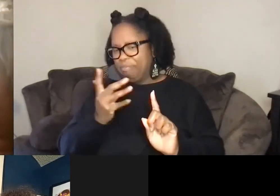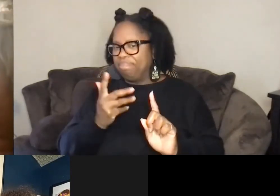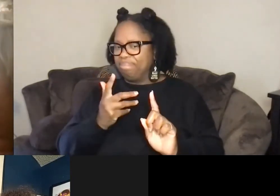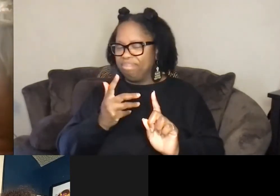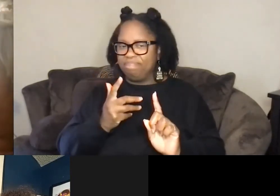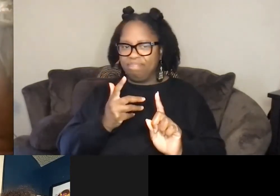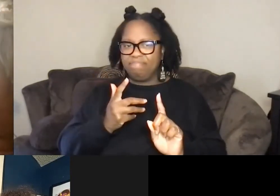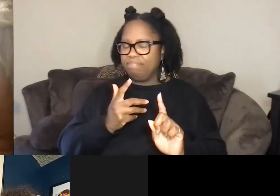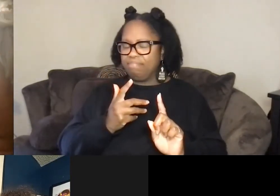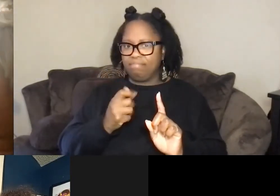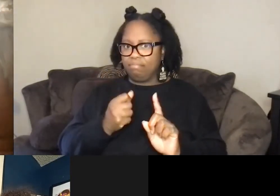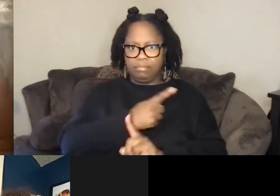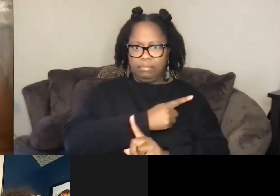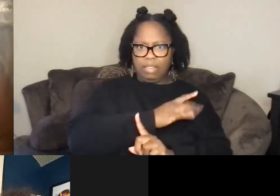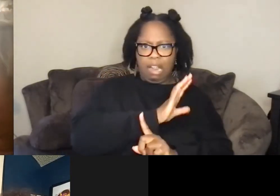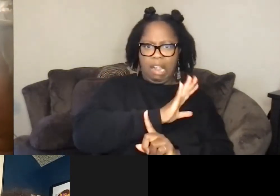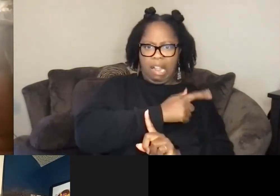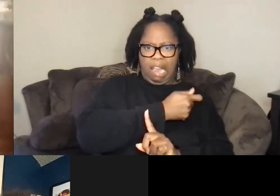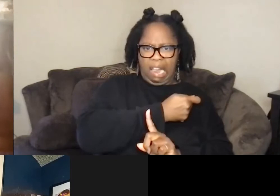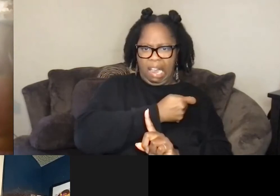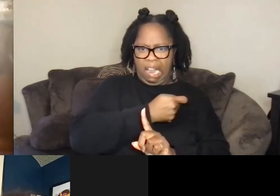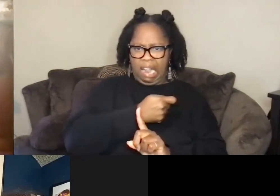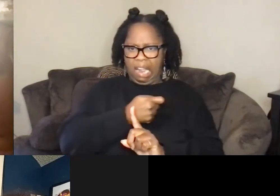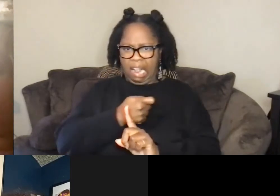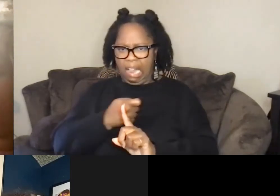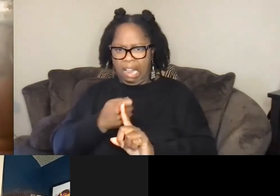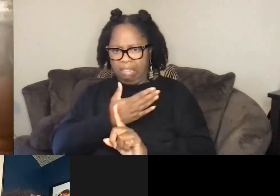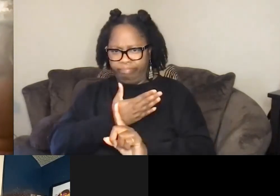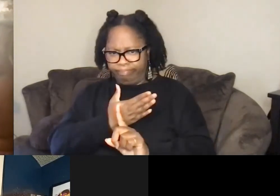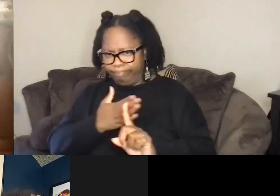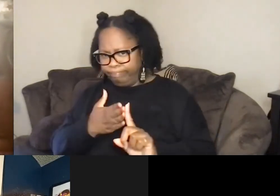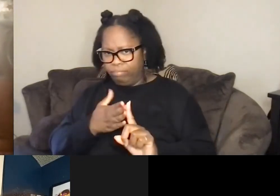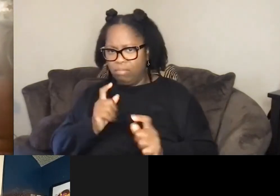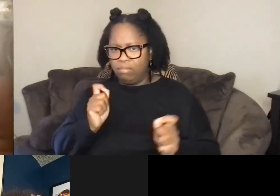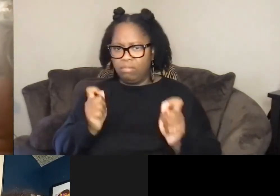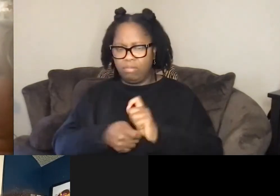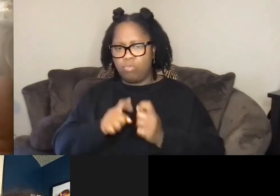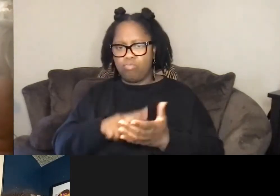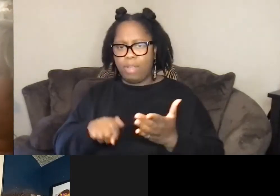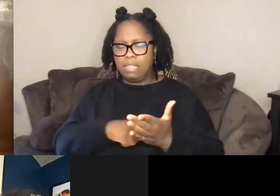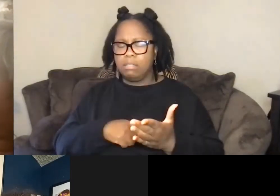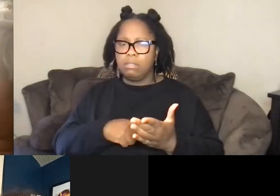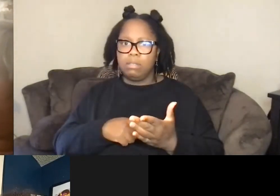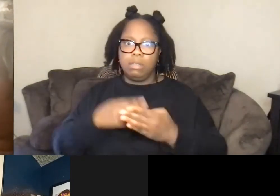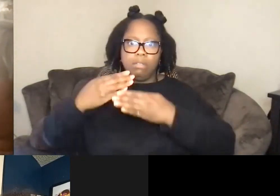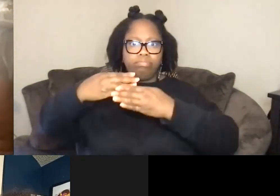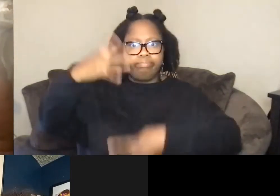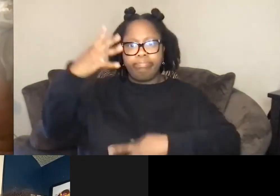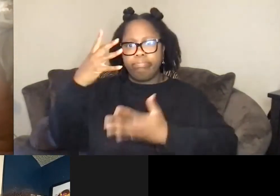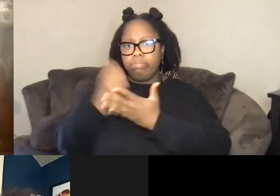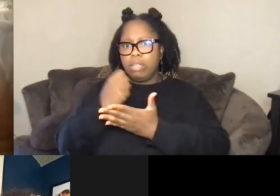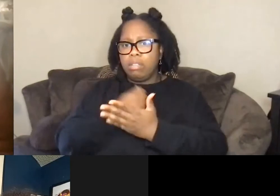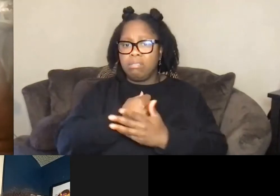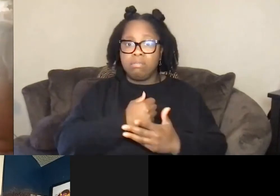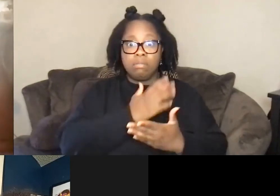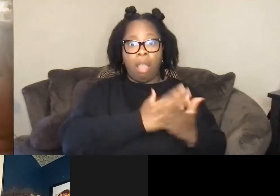very wrong and making corrections for that. Mm-hmm. So there's just tons of wins from the teeny tiny to the